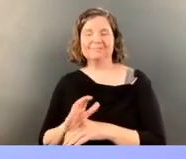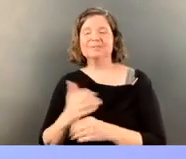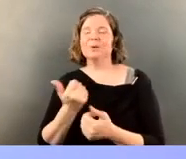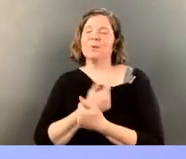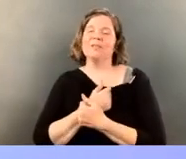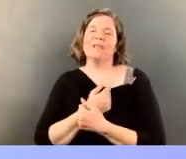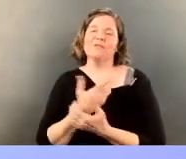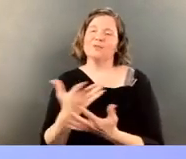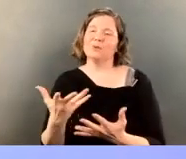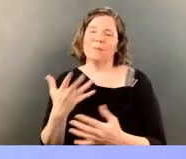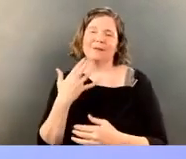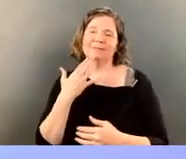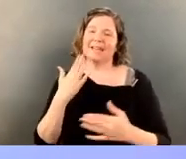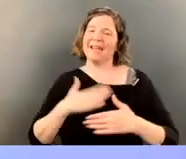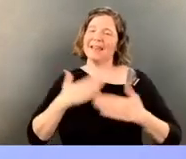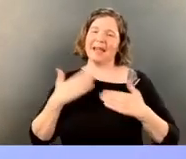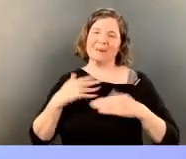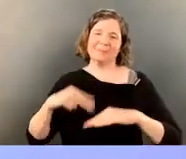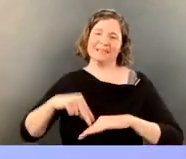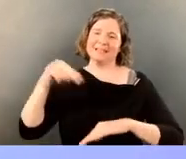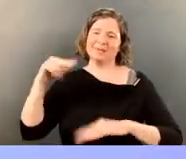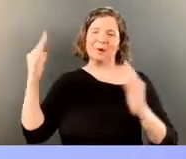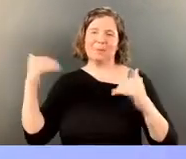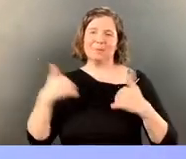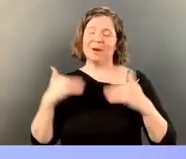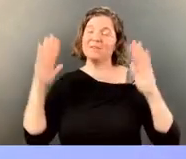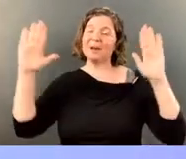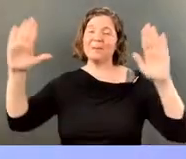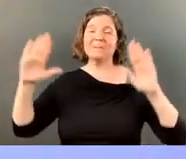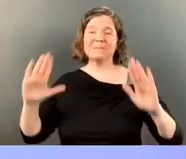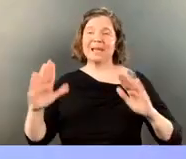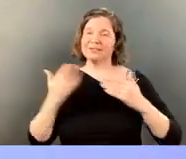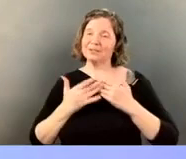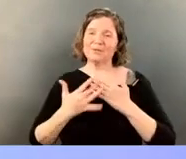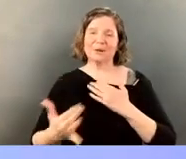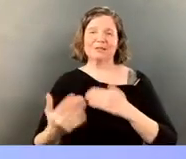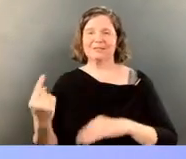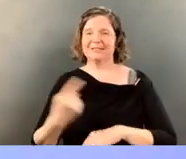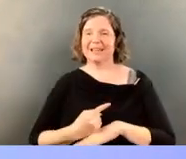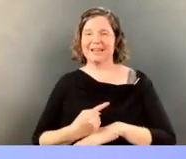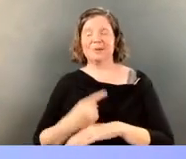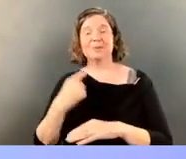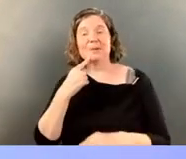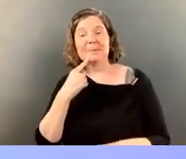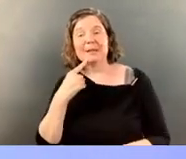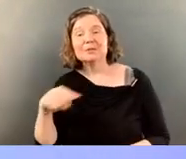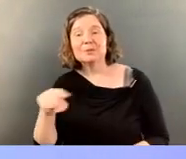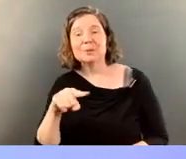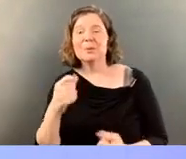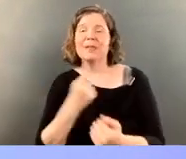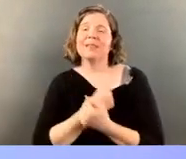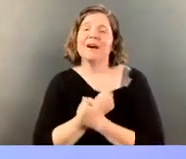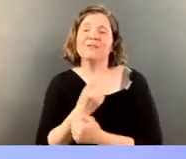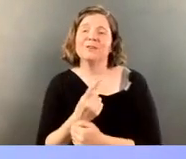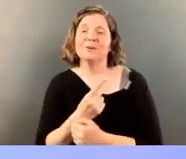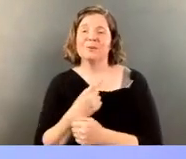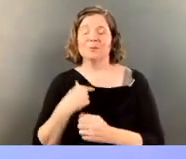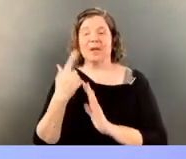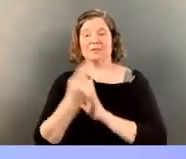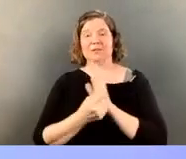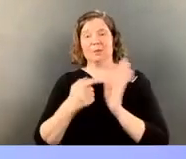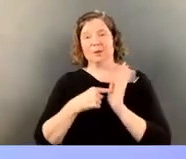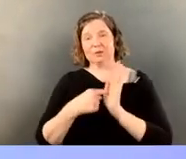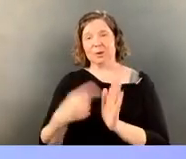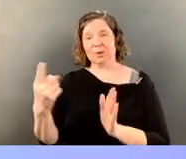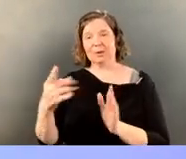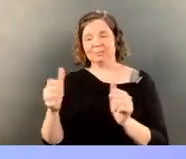love you so much. And again, happy, happy Easter. We hope you have an amazing rest of your day. We miss you. We love you. We've got a video that we would like to show you